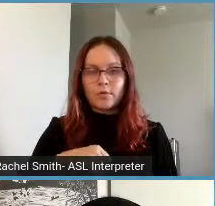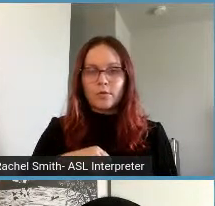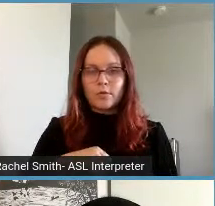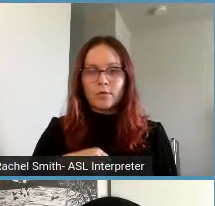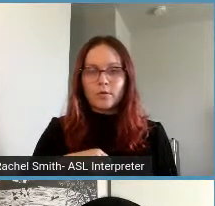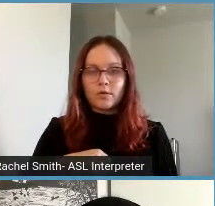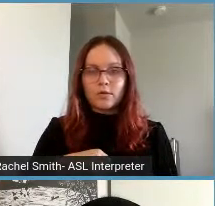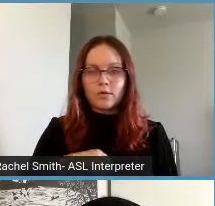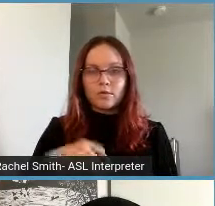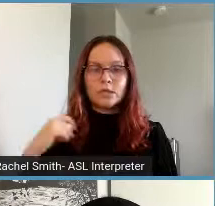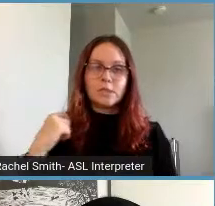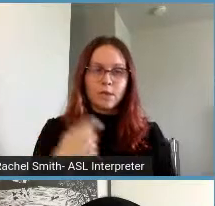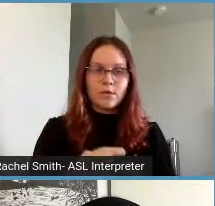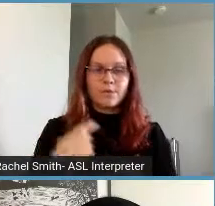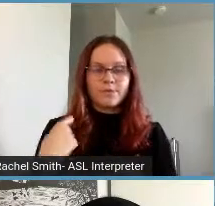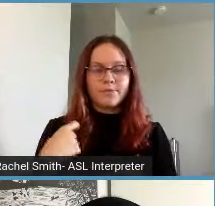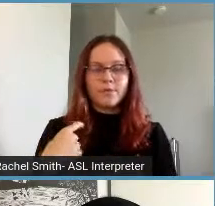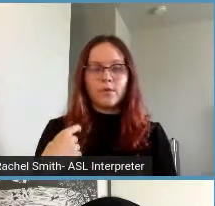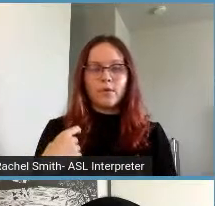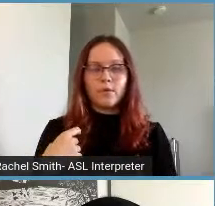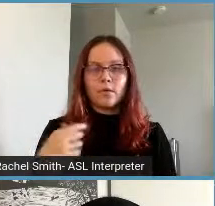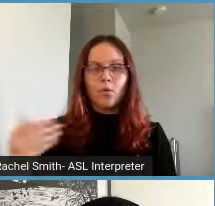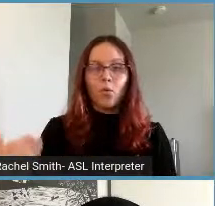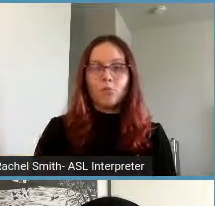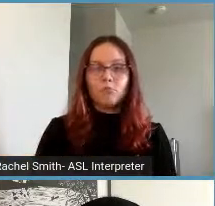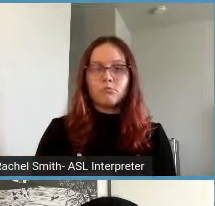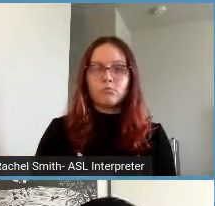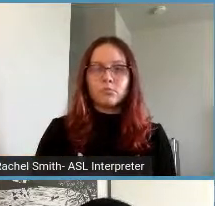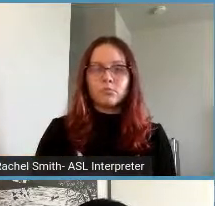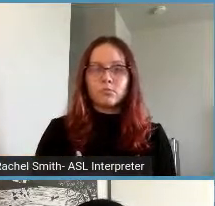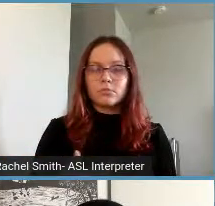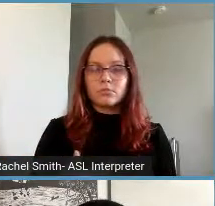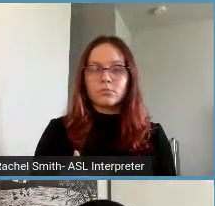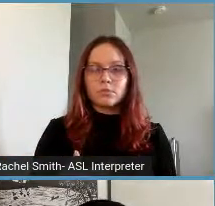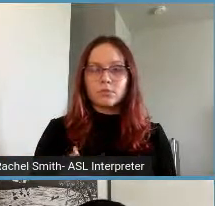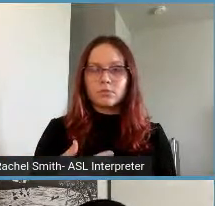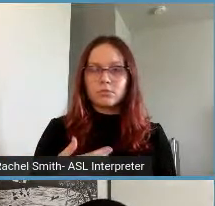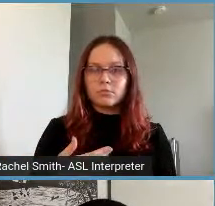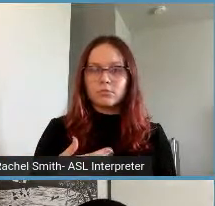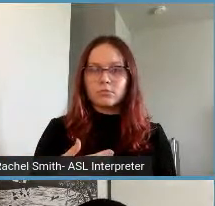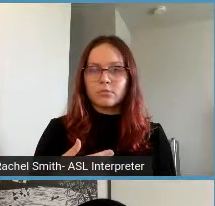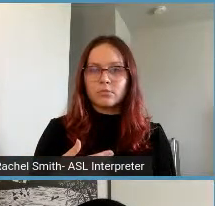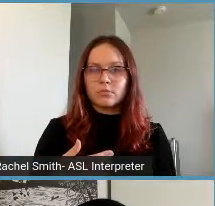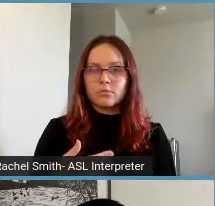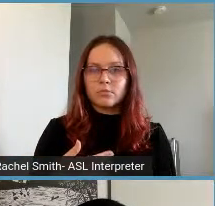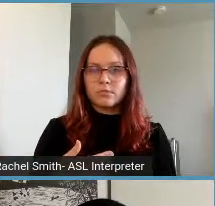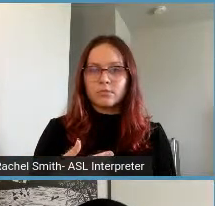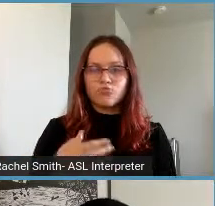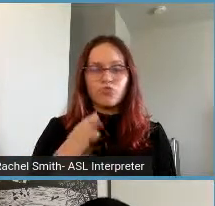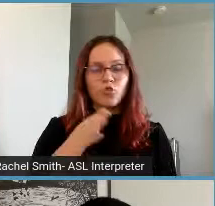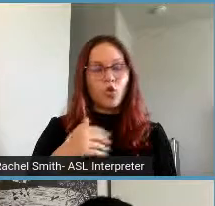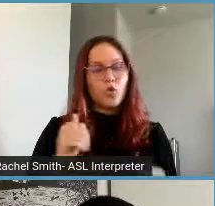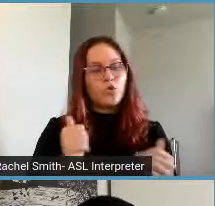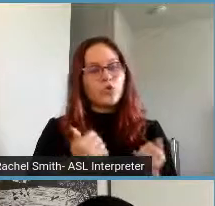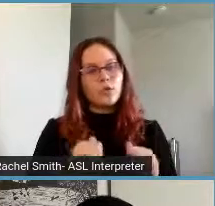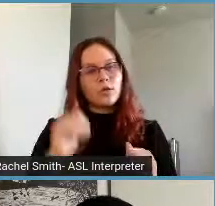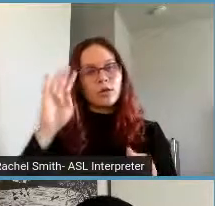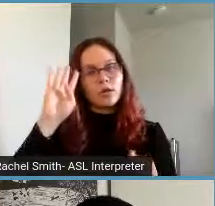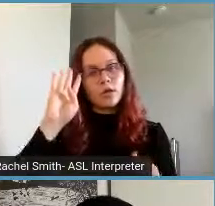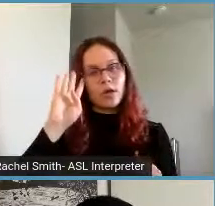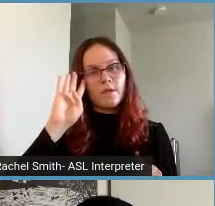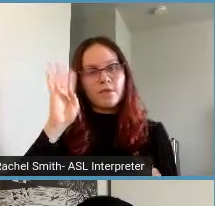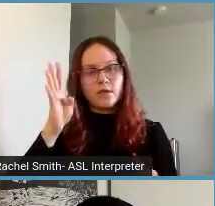cuerpos, welcome to an impromptu conceptual experiment, an attempt to reinvent ourselves in times